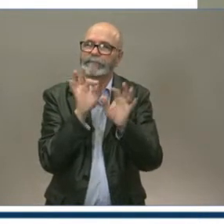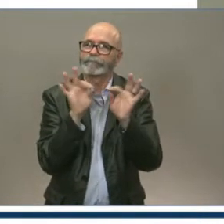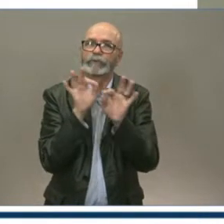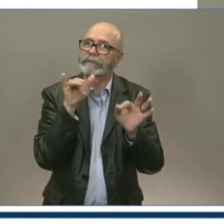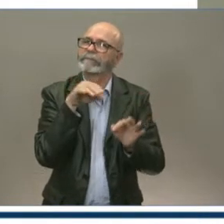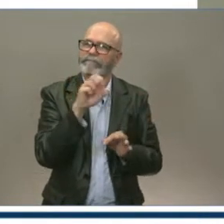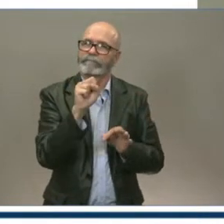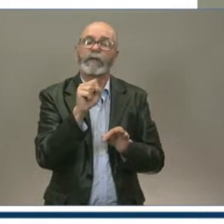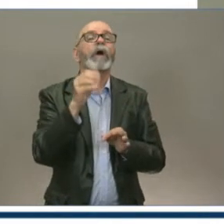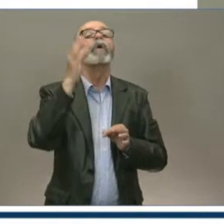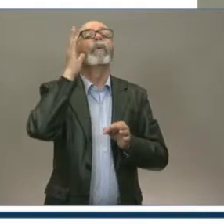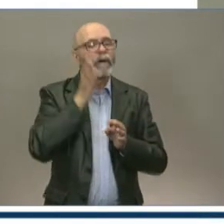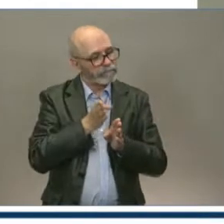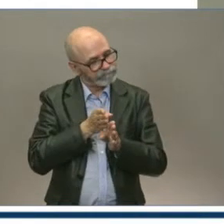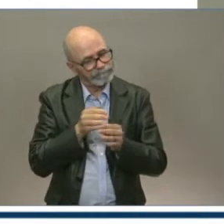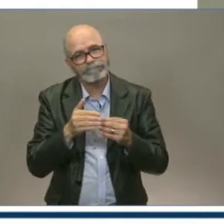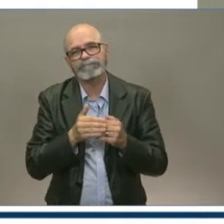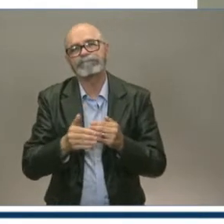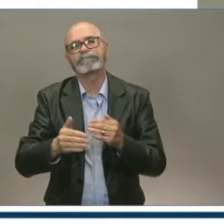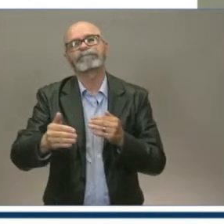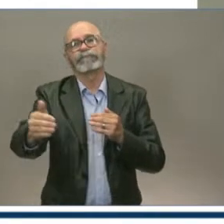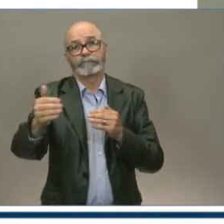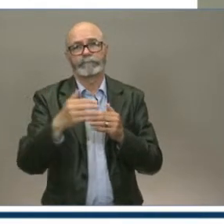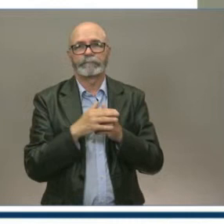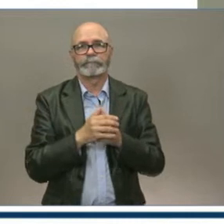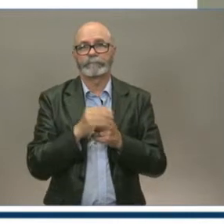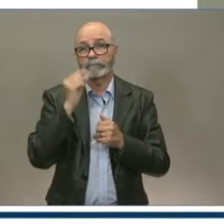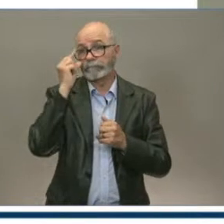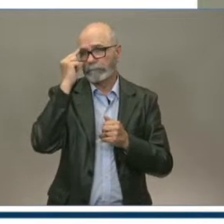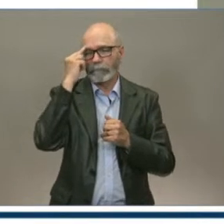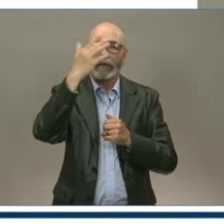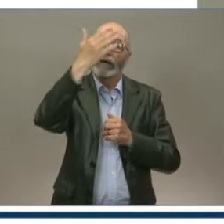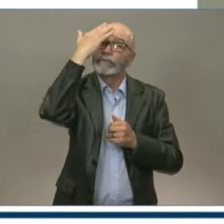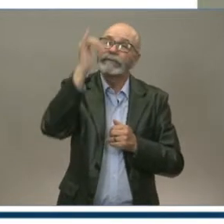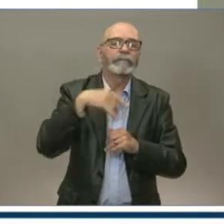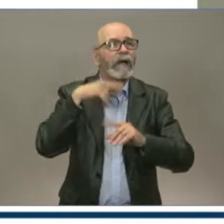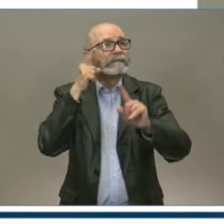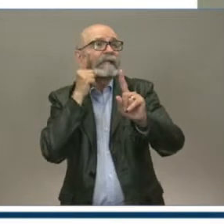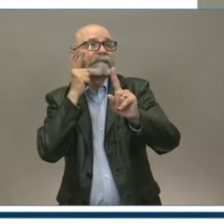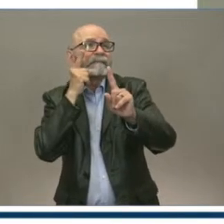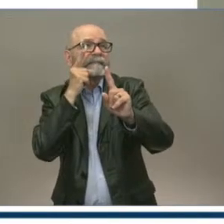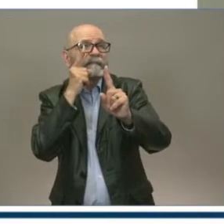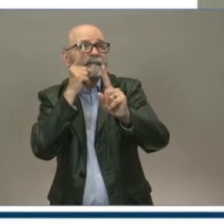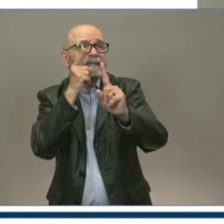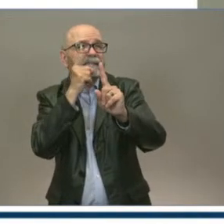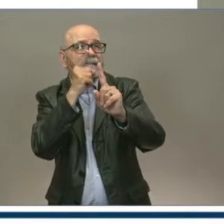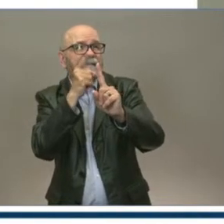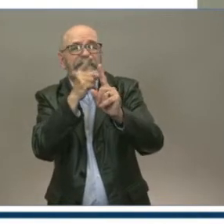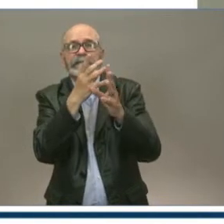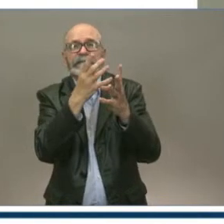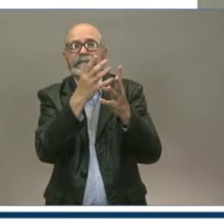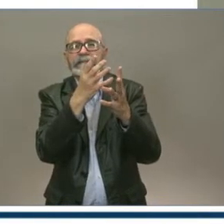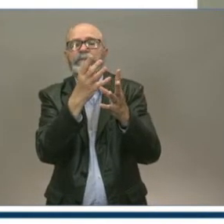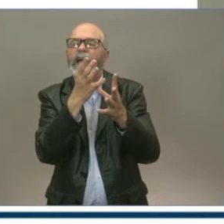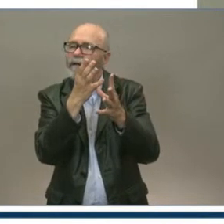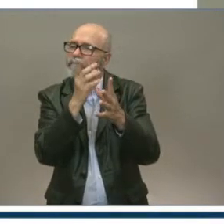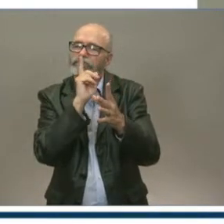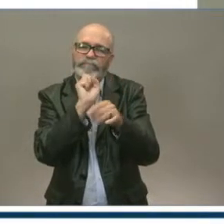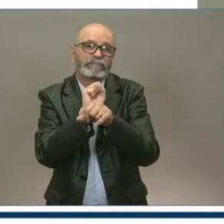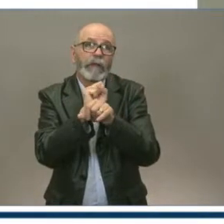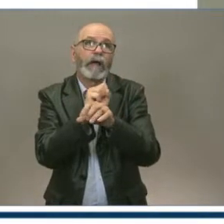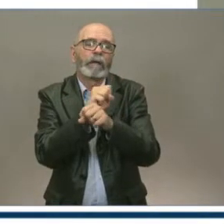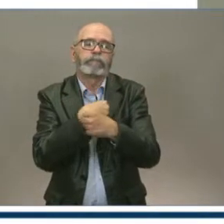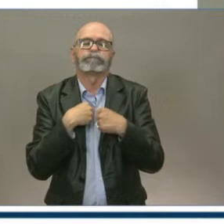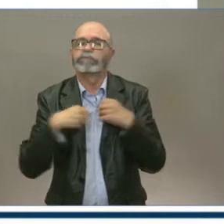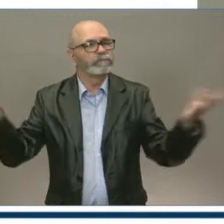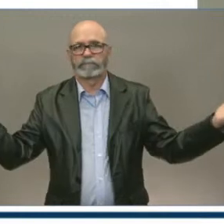time. This has been a long road, and I know people are tired, but the next 2 months are critically important. We